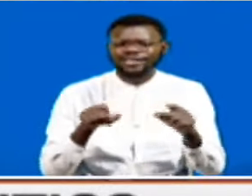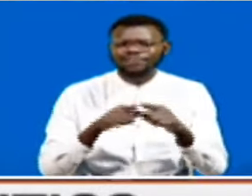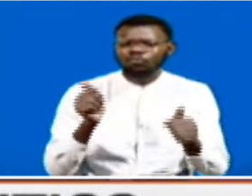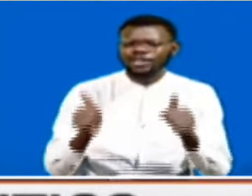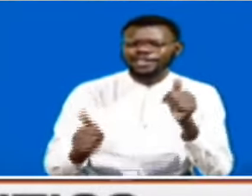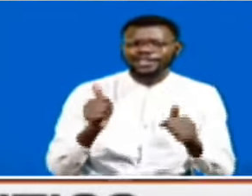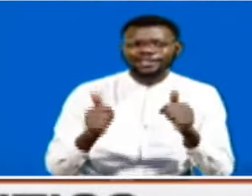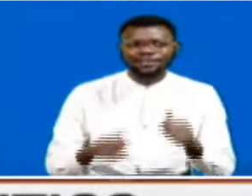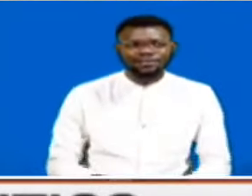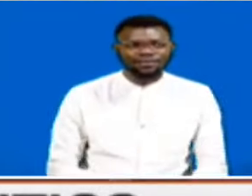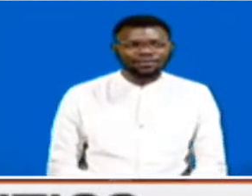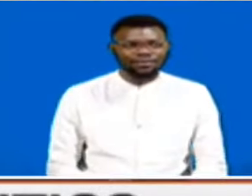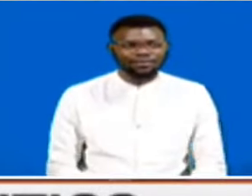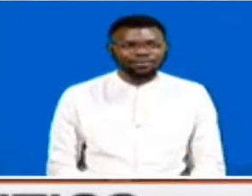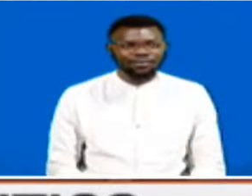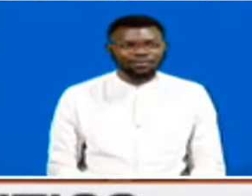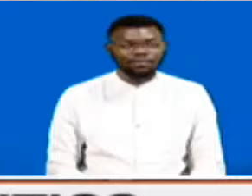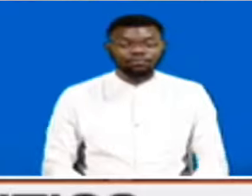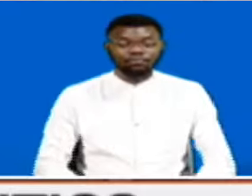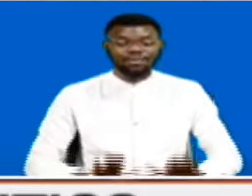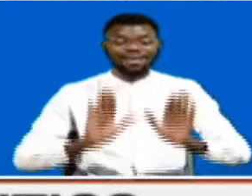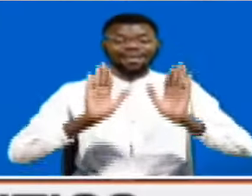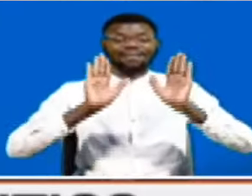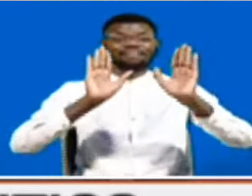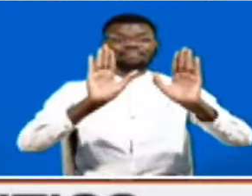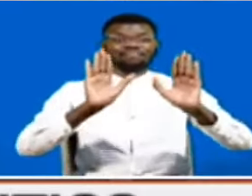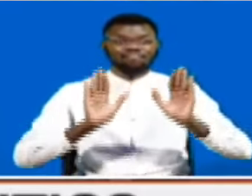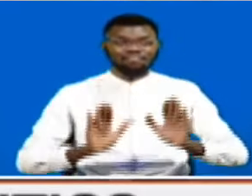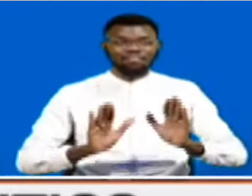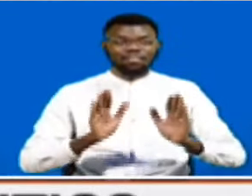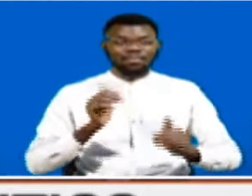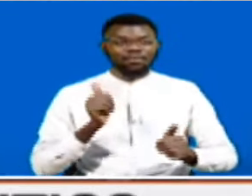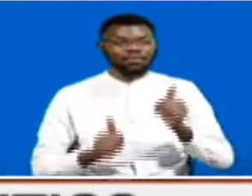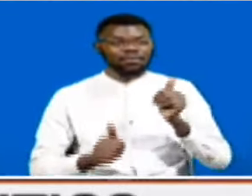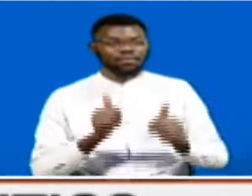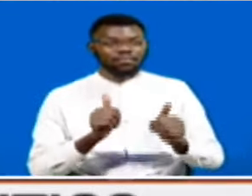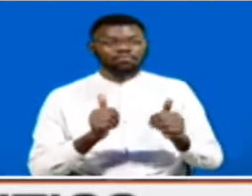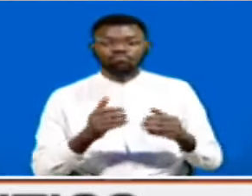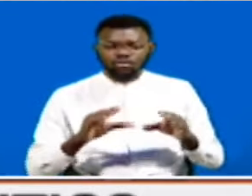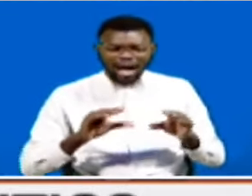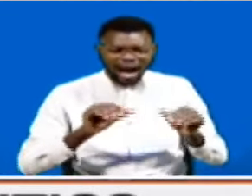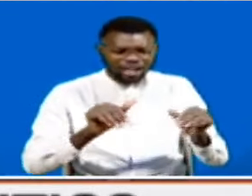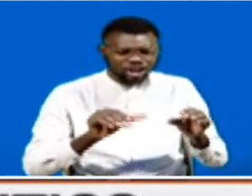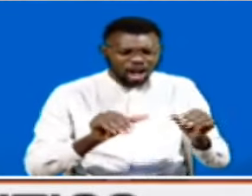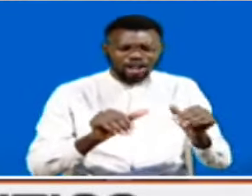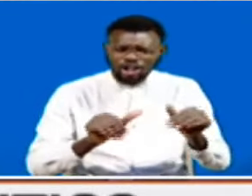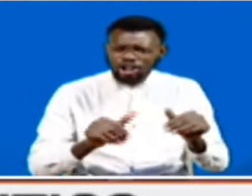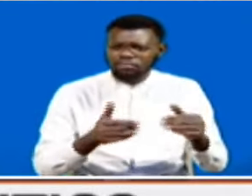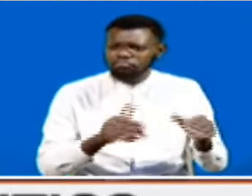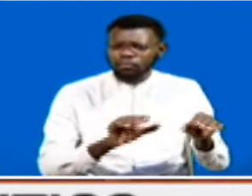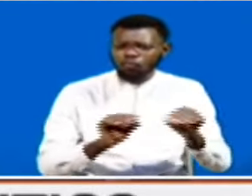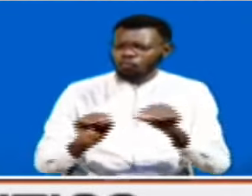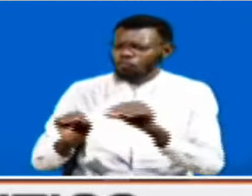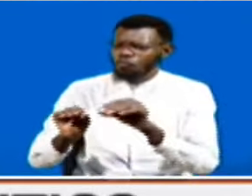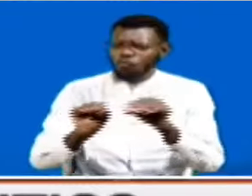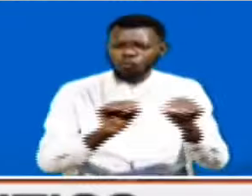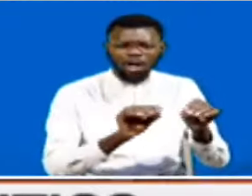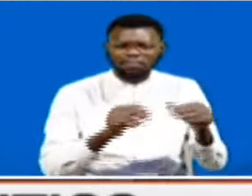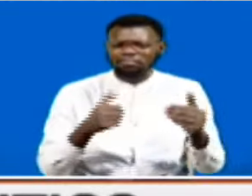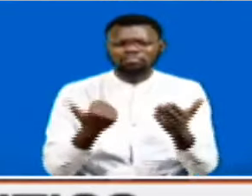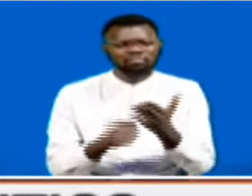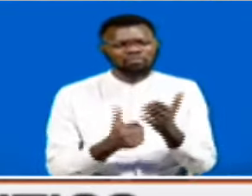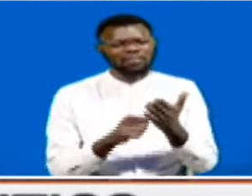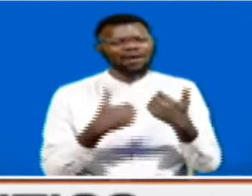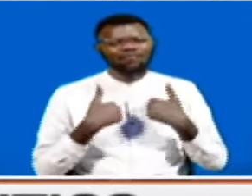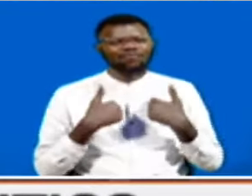counties? The most important one is actually cash flow. Cash flow. Cash flow has been a problem even when